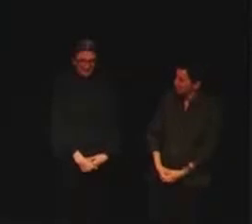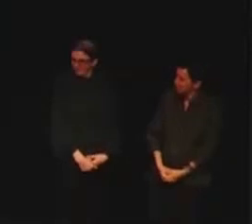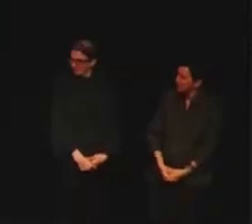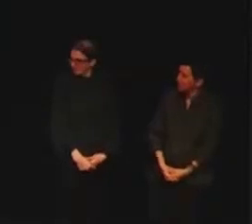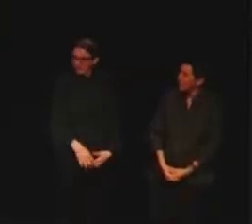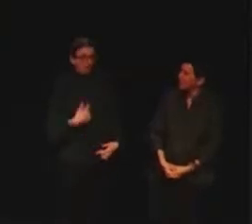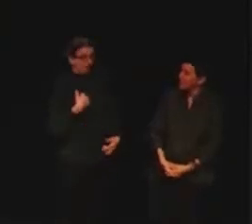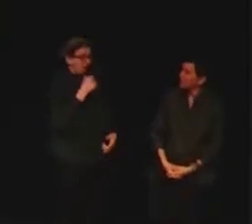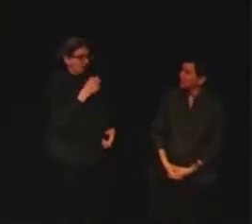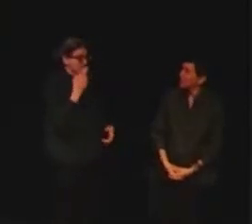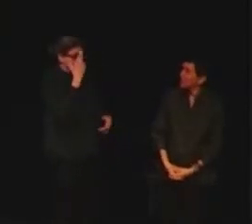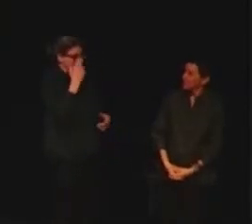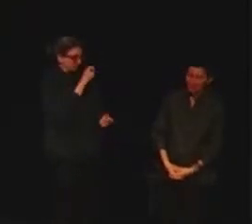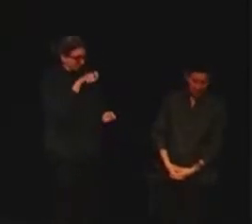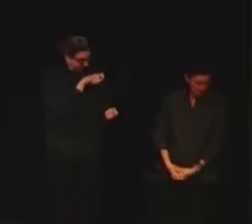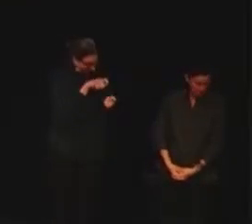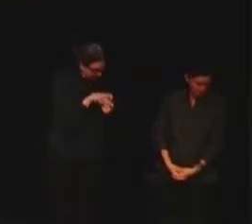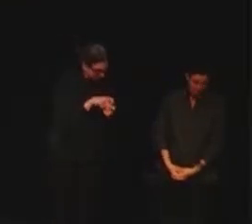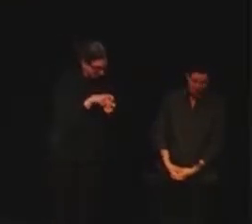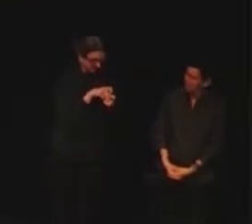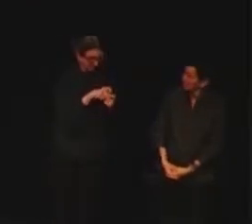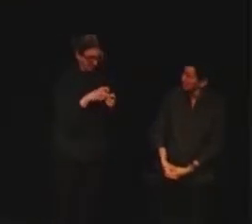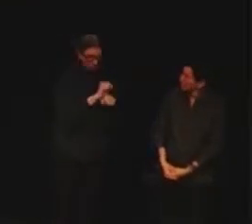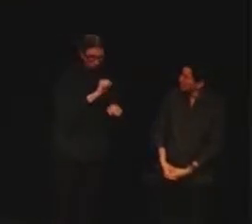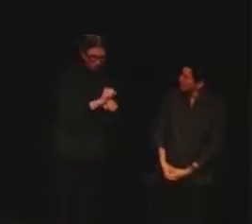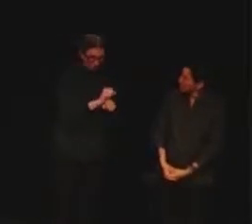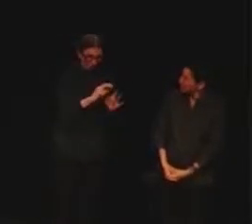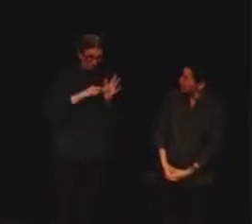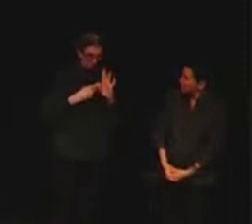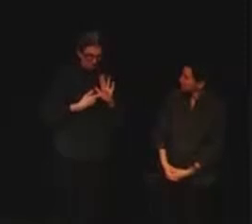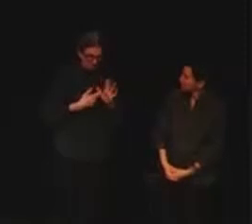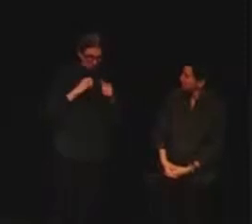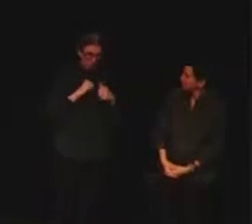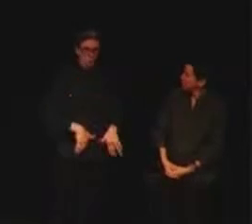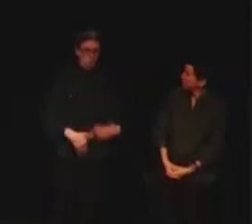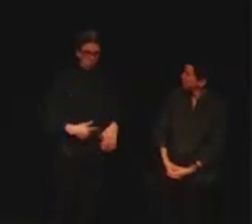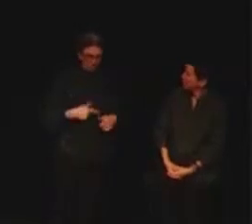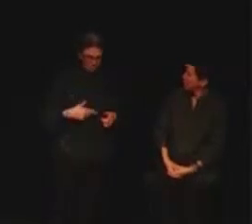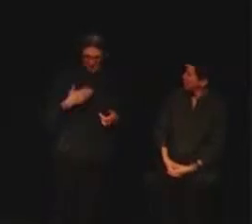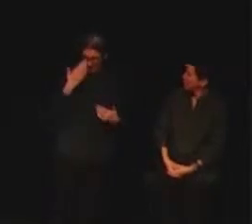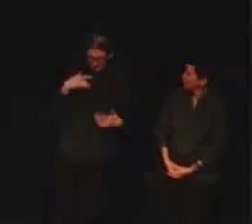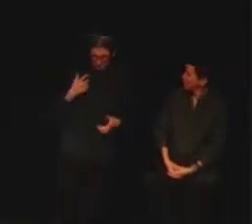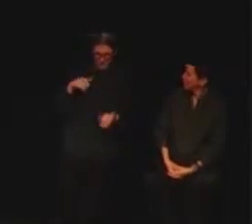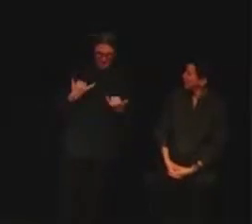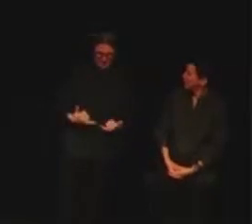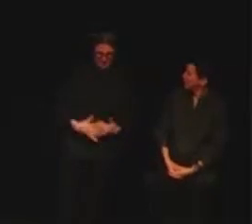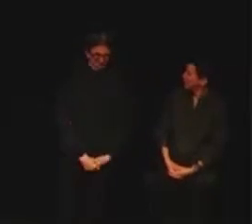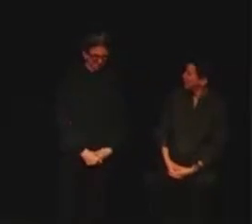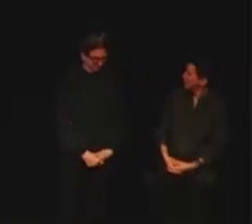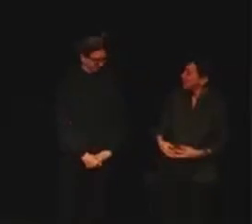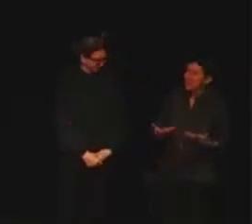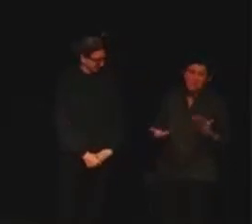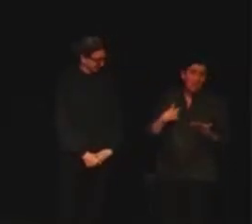I didn't realize the specific profession had so much meaning to you. I didn't either until right now. Until that moment. I also should have been a doctor,